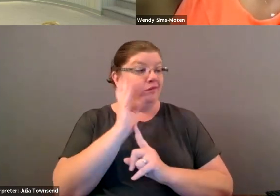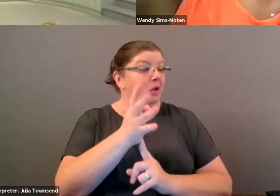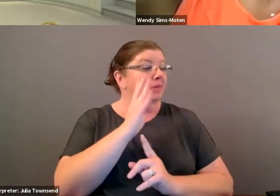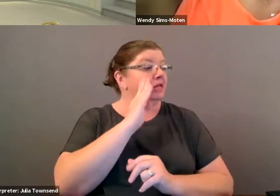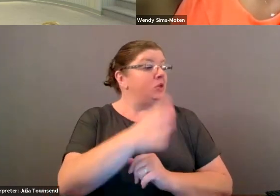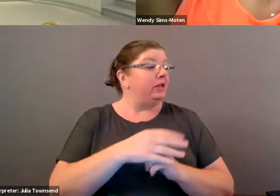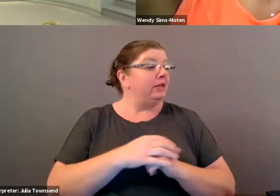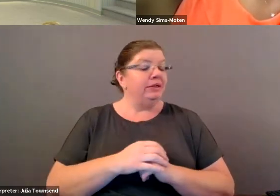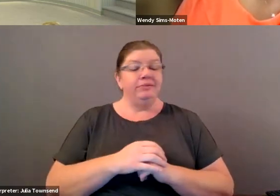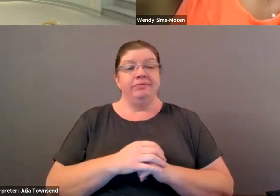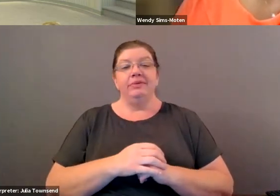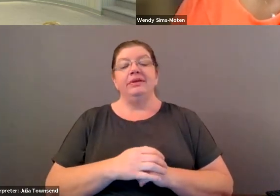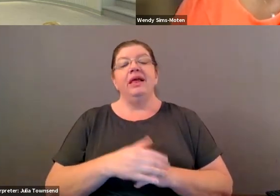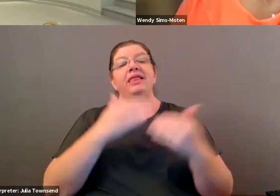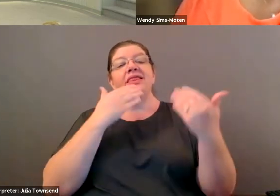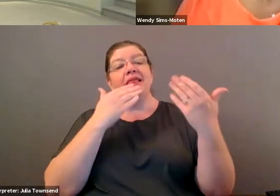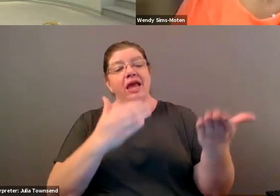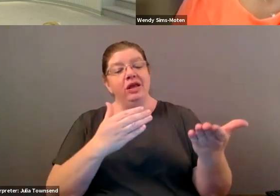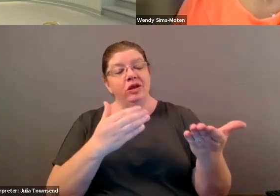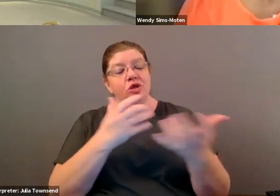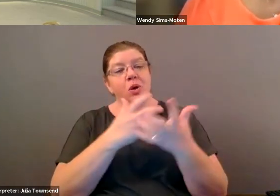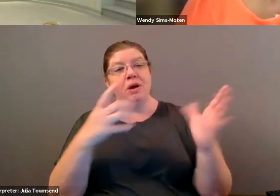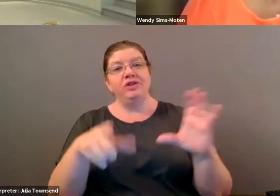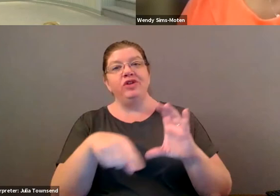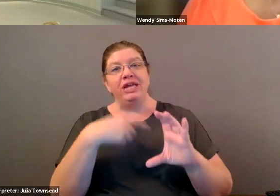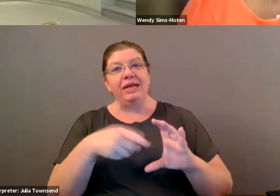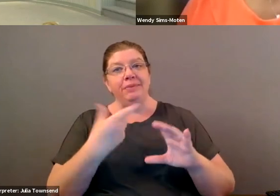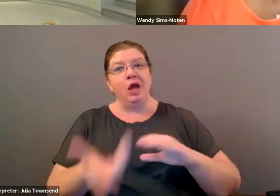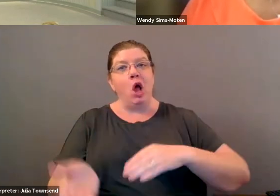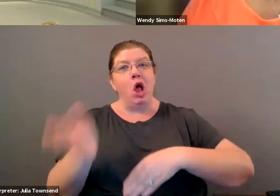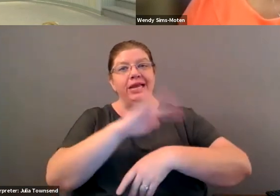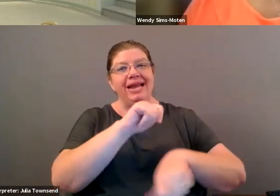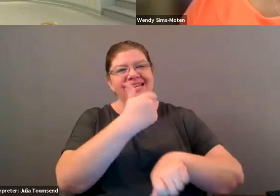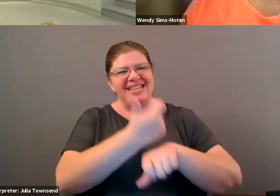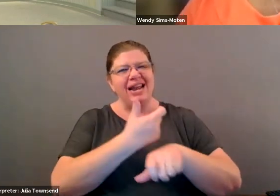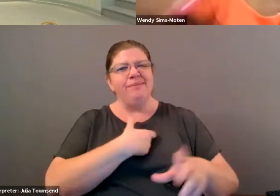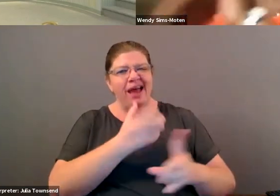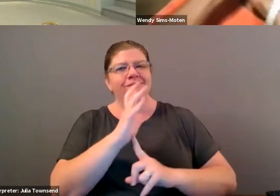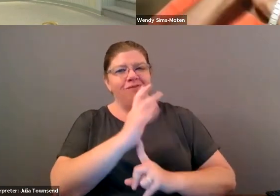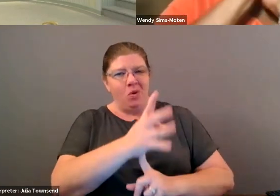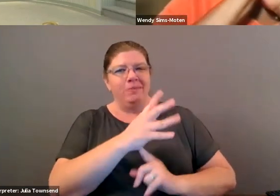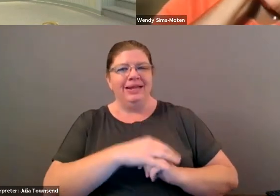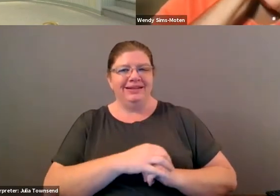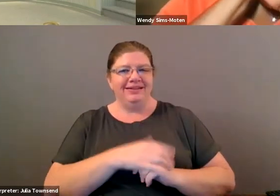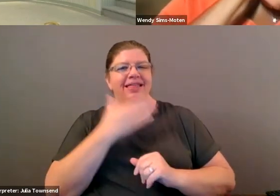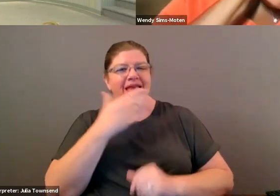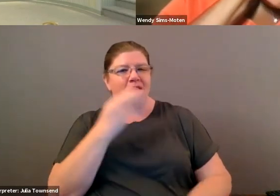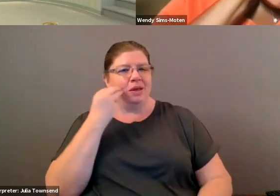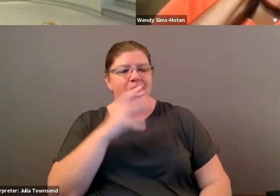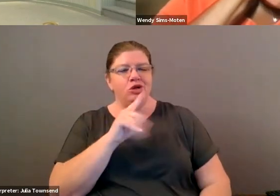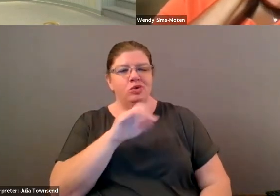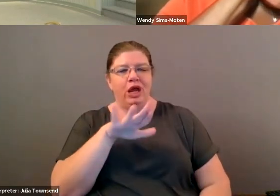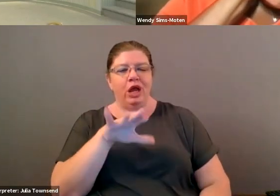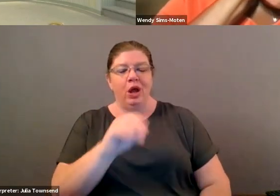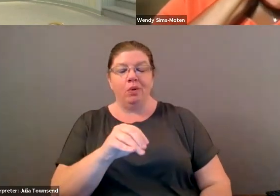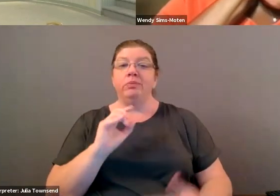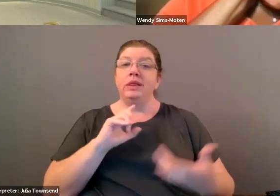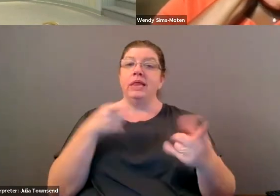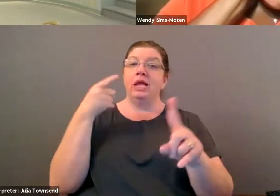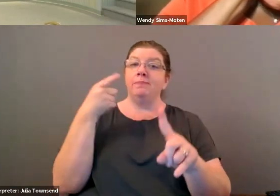Ms. Trujillo, thank you so much for emailing me all day long to set up my 4 minutes. So you guys, the bottom line